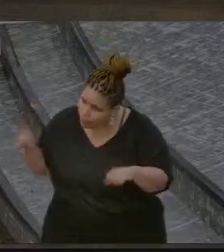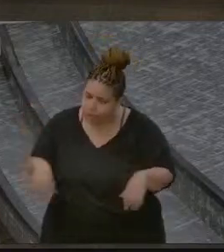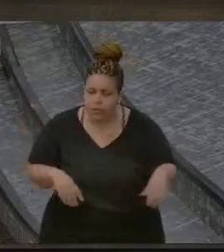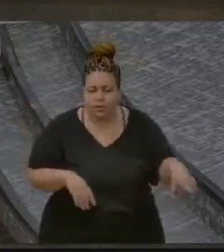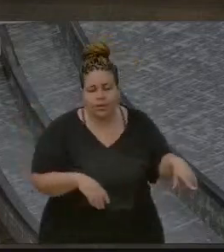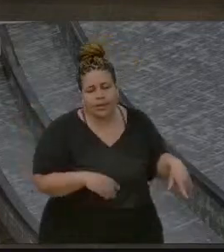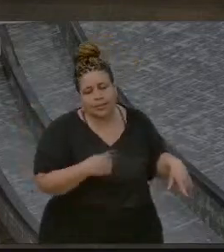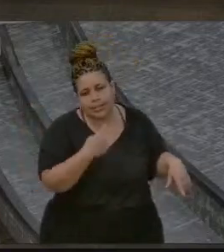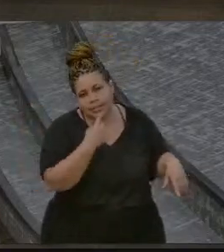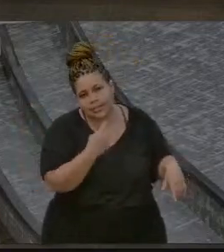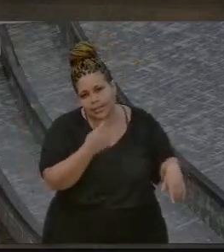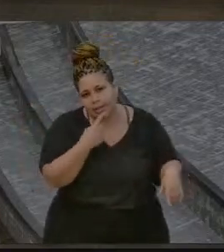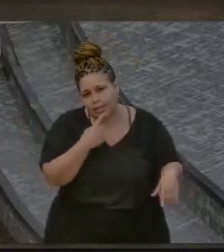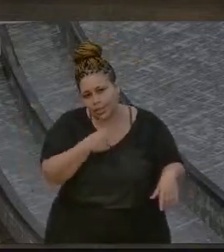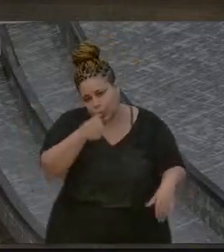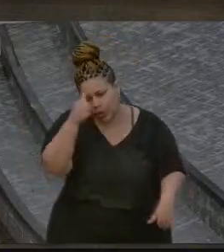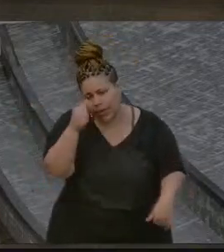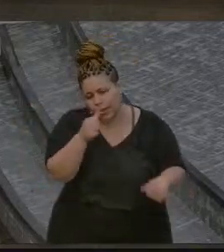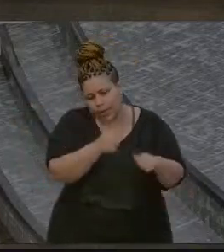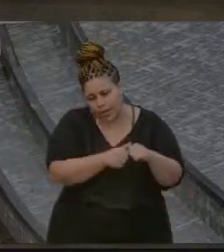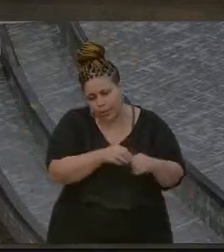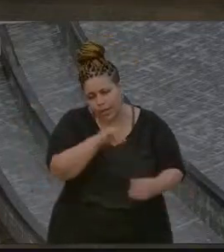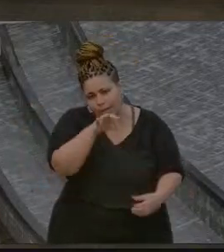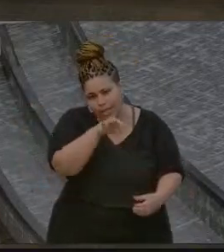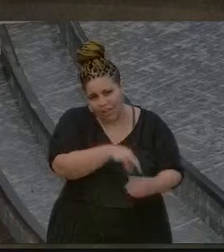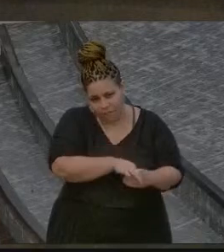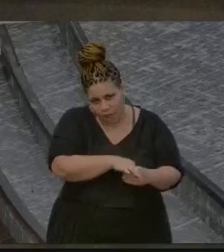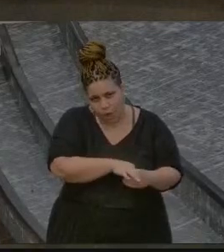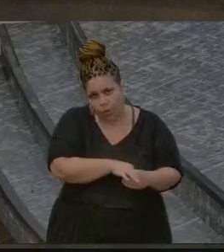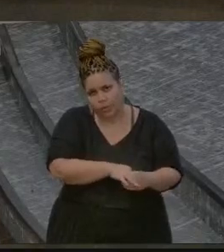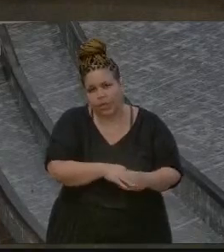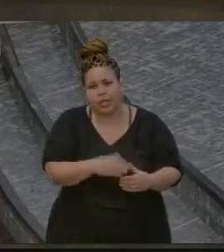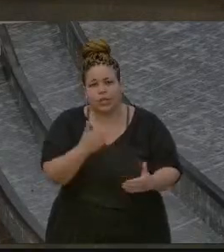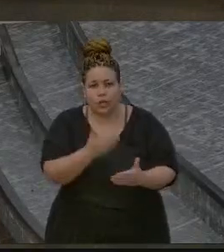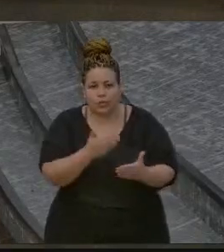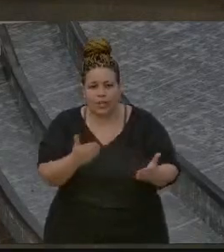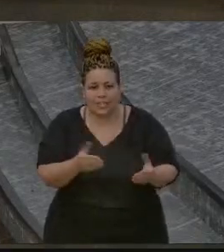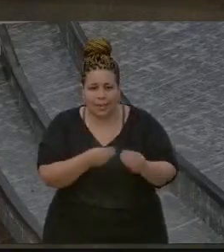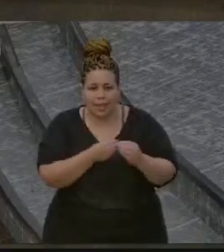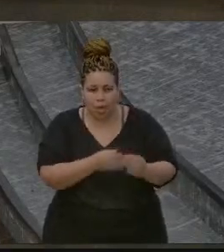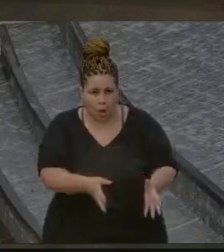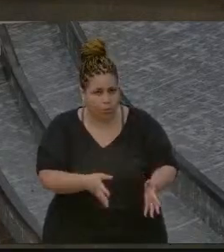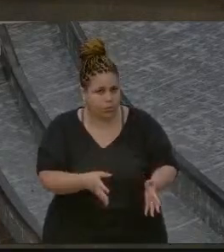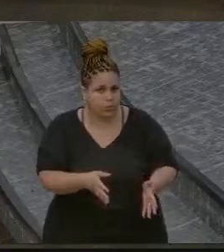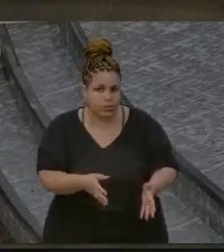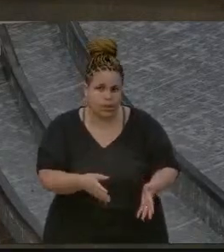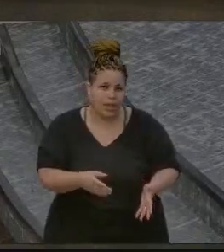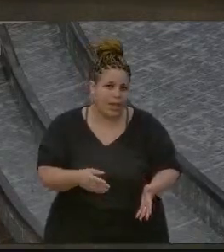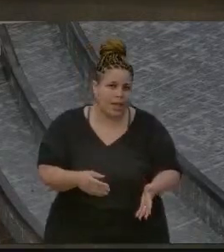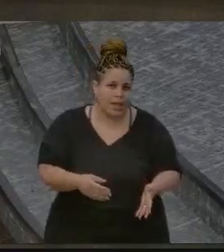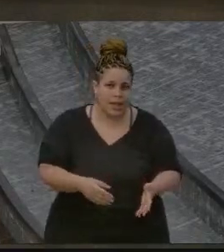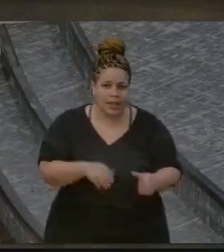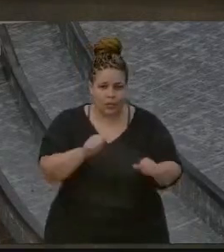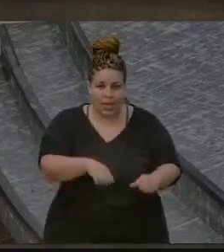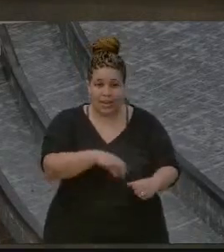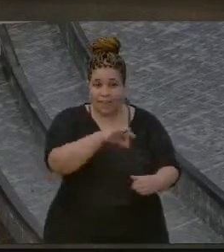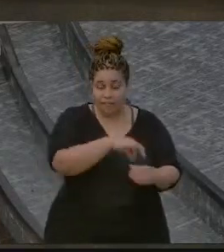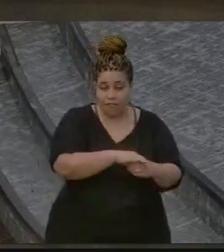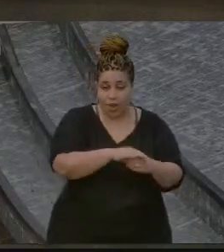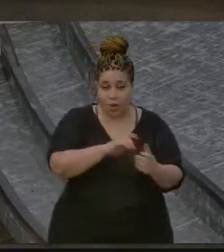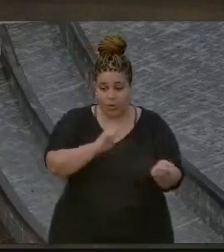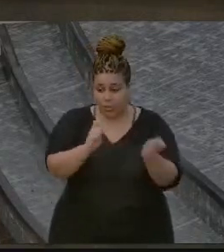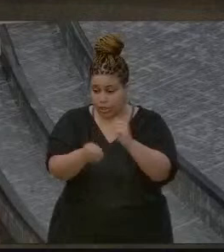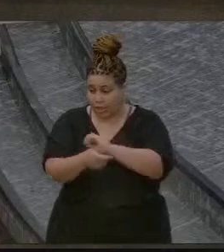said just keeping in mind as we vote on these things and discuss them, things can be laws. Things can be voted and turned into laws